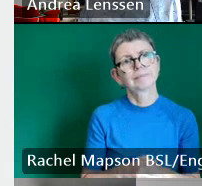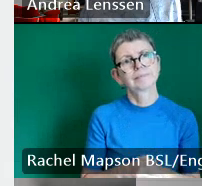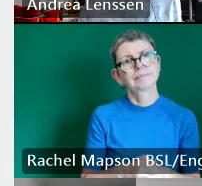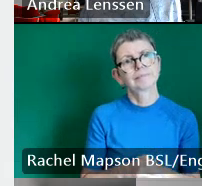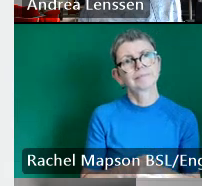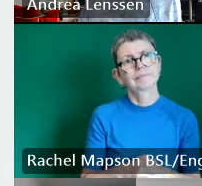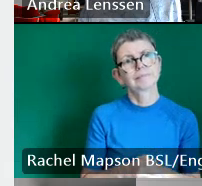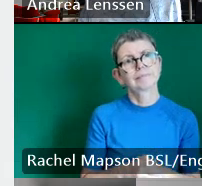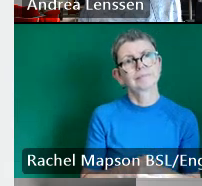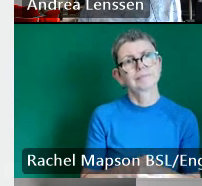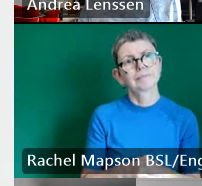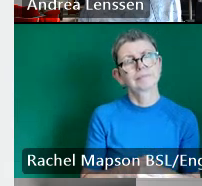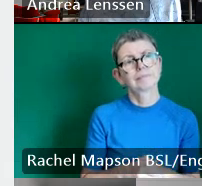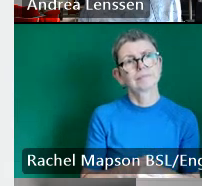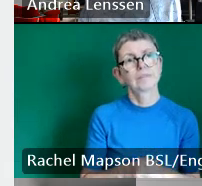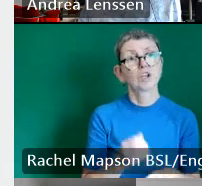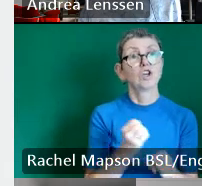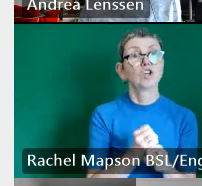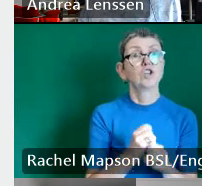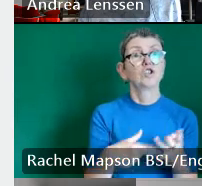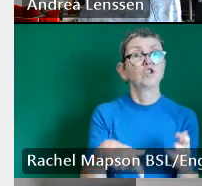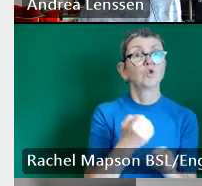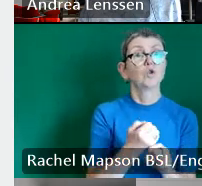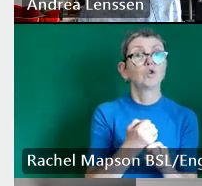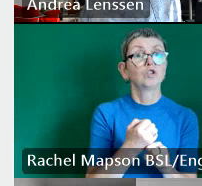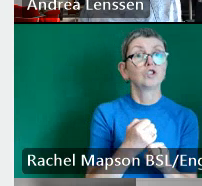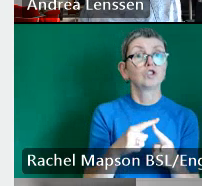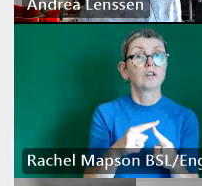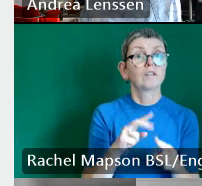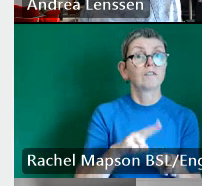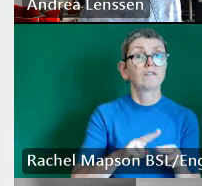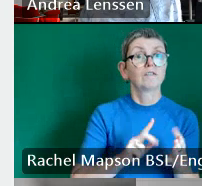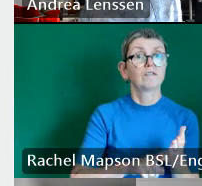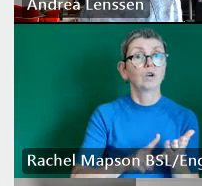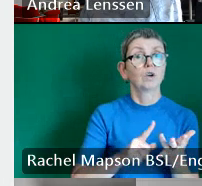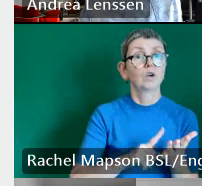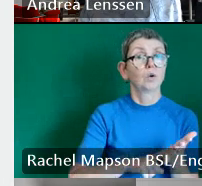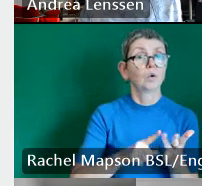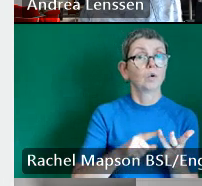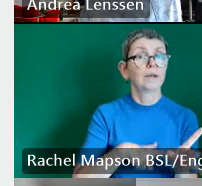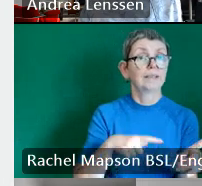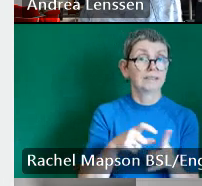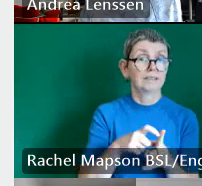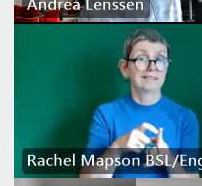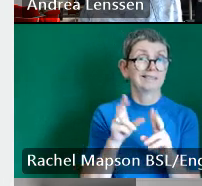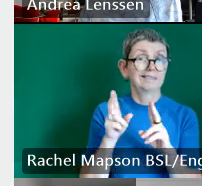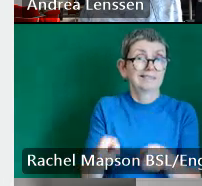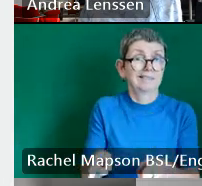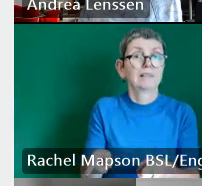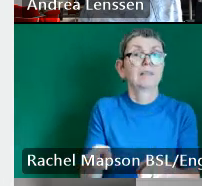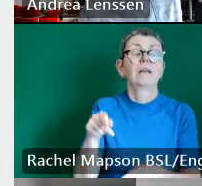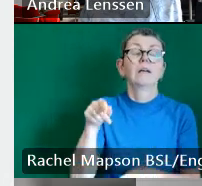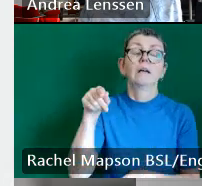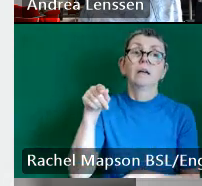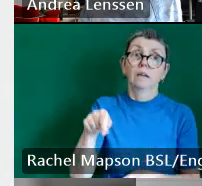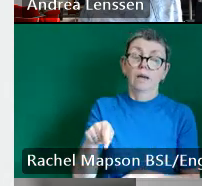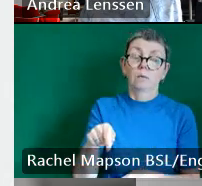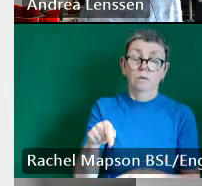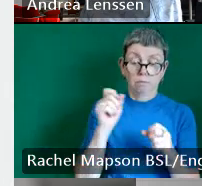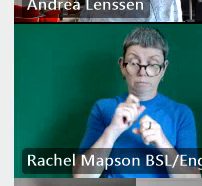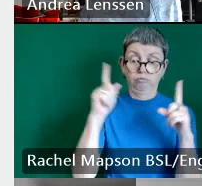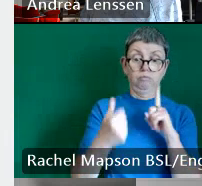the killing of George Floyd happened in America, it was a wake-up call for many. Black Lives Matter, was